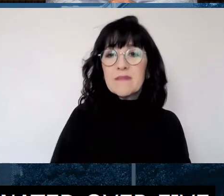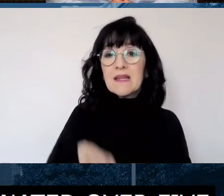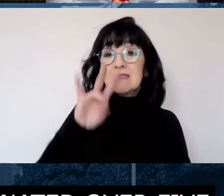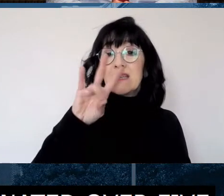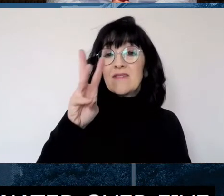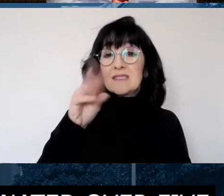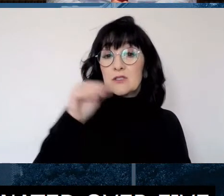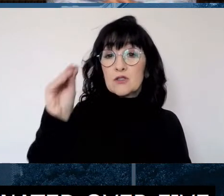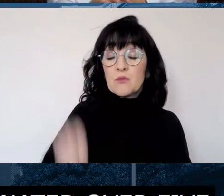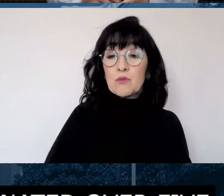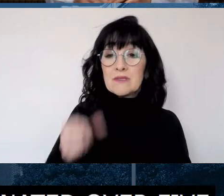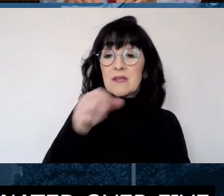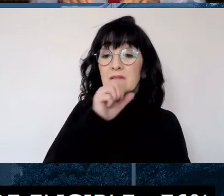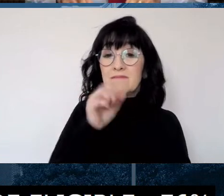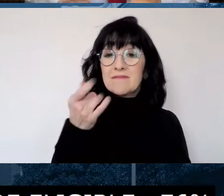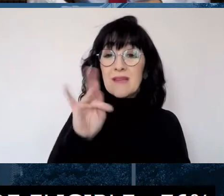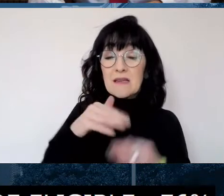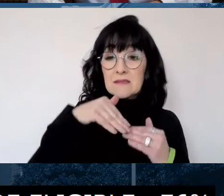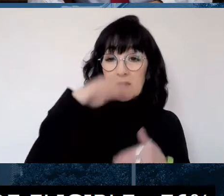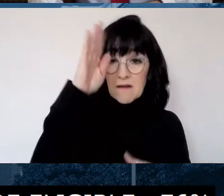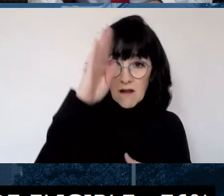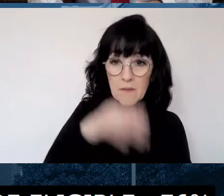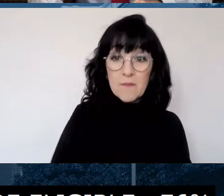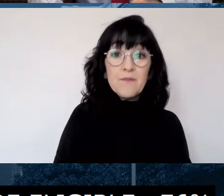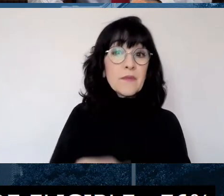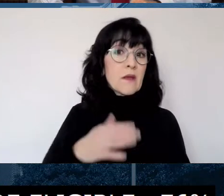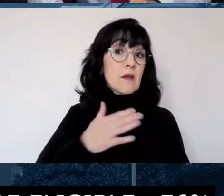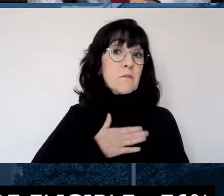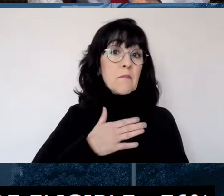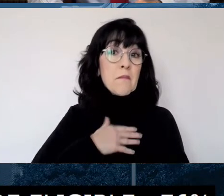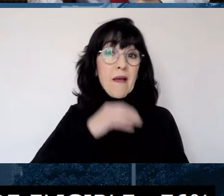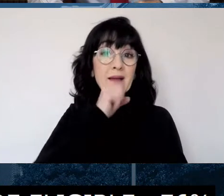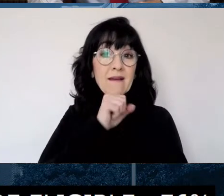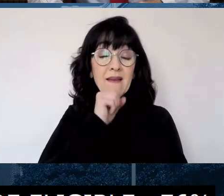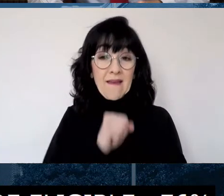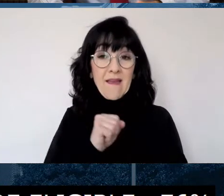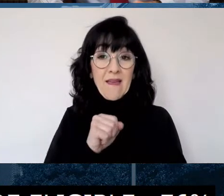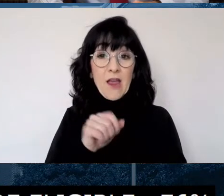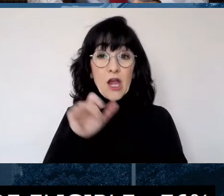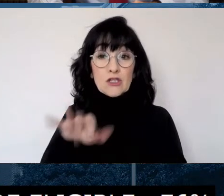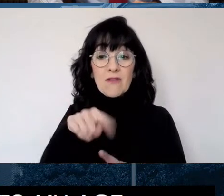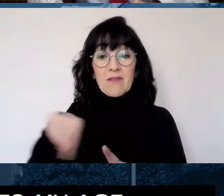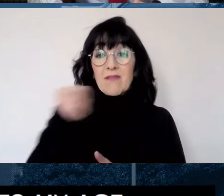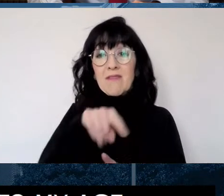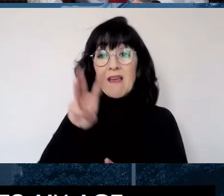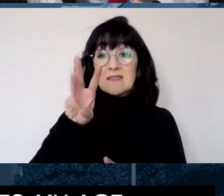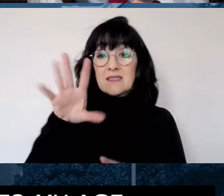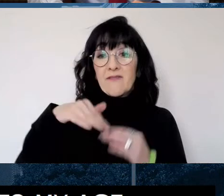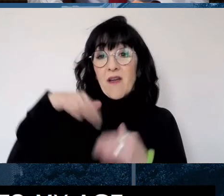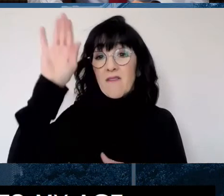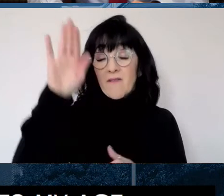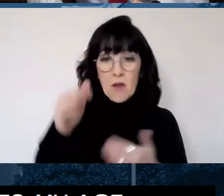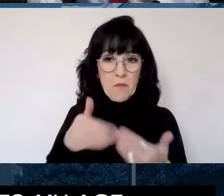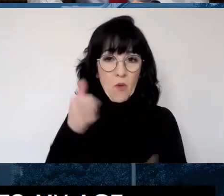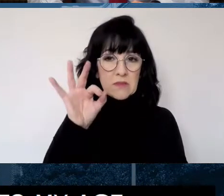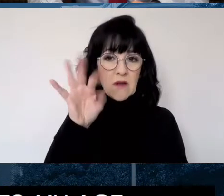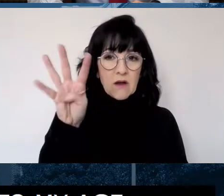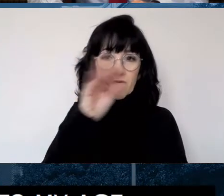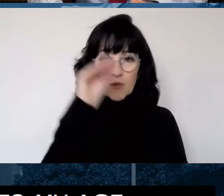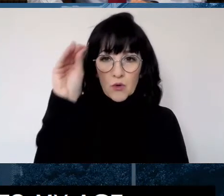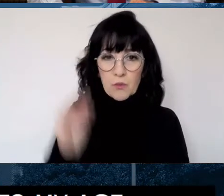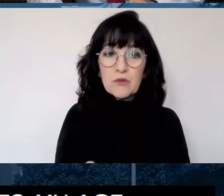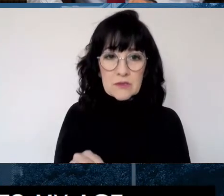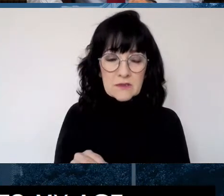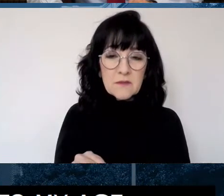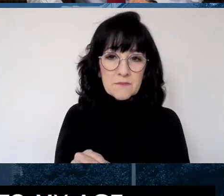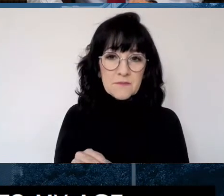get into my age group, 65 and older, largely vaccinated, fully vaccinated, 94%.